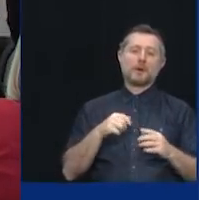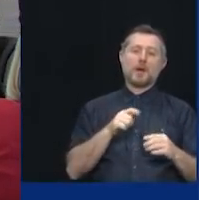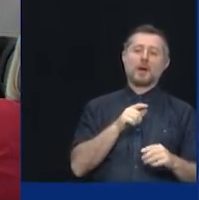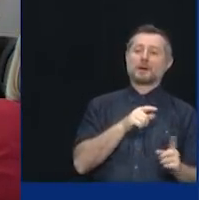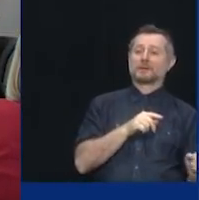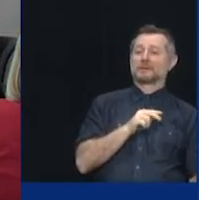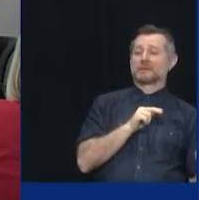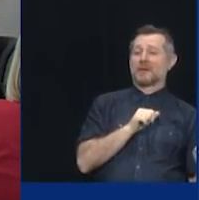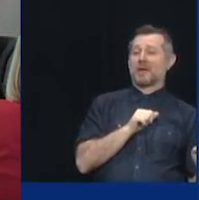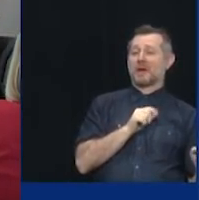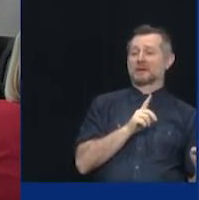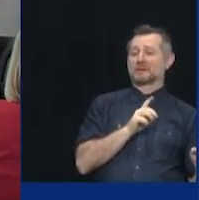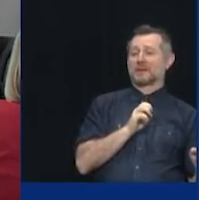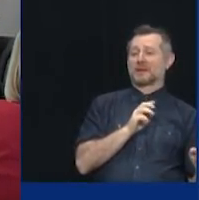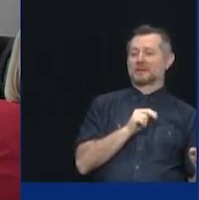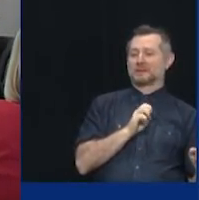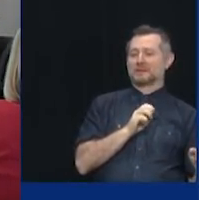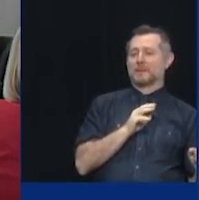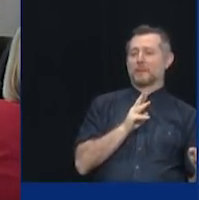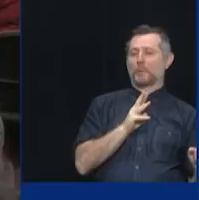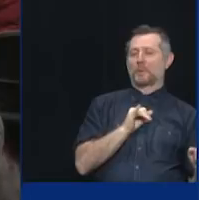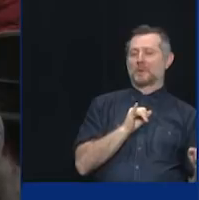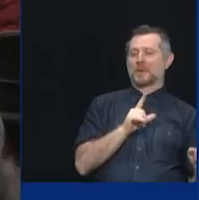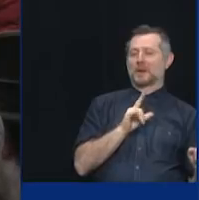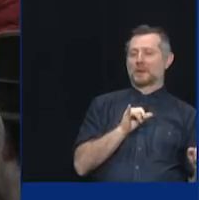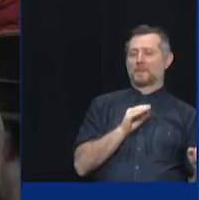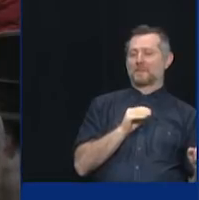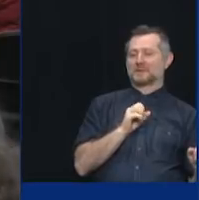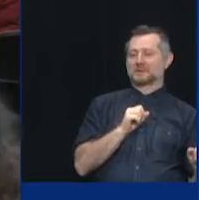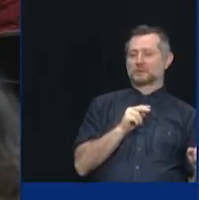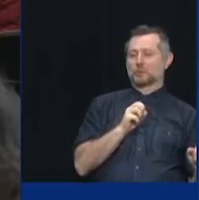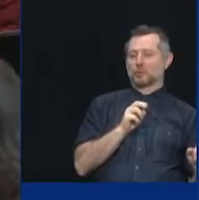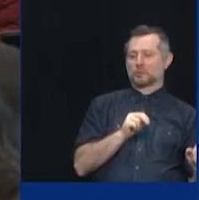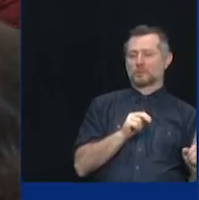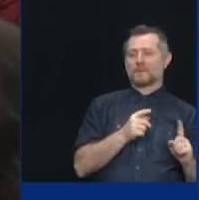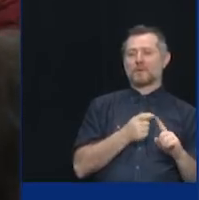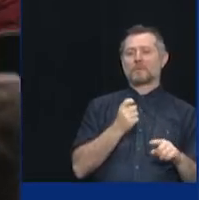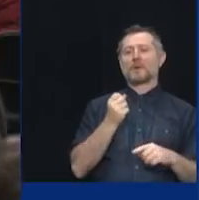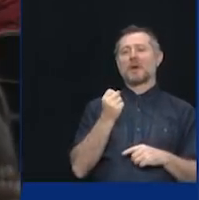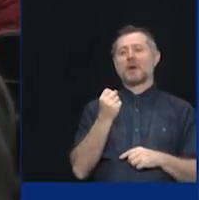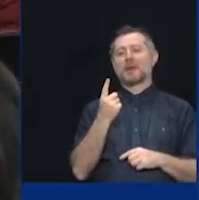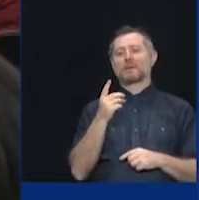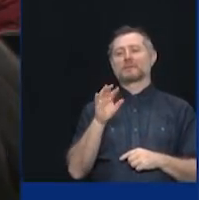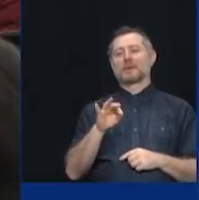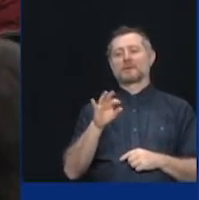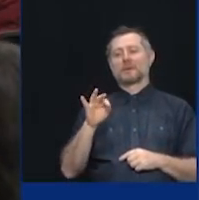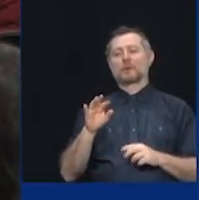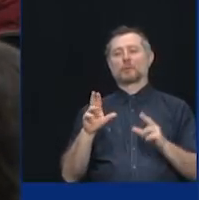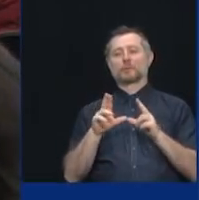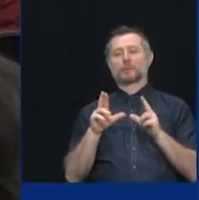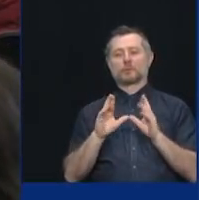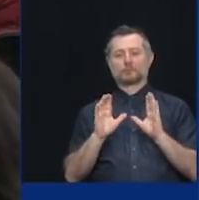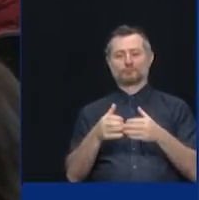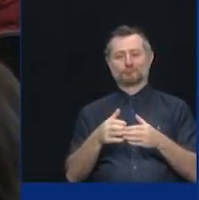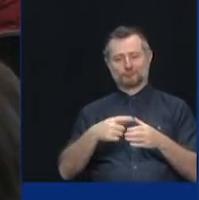1199, which of course was so instrumental in keeping our hospitals